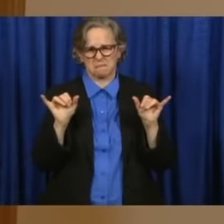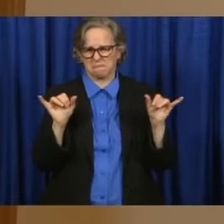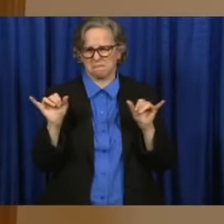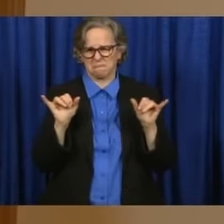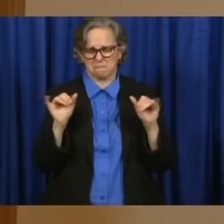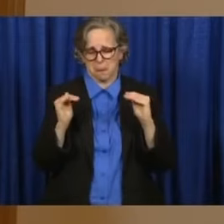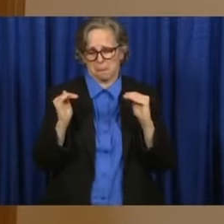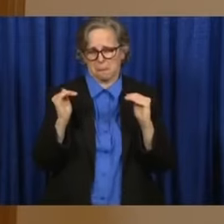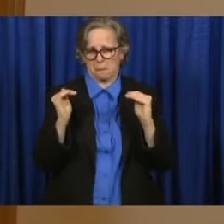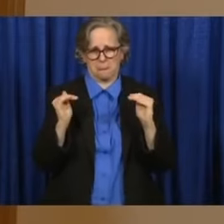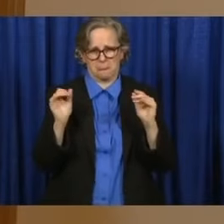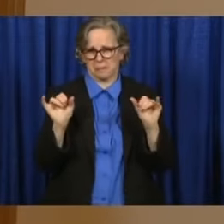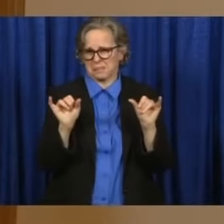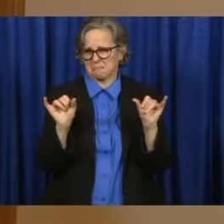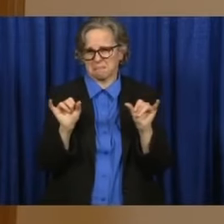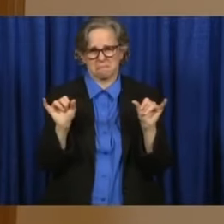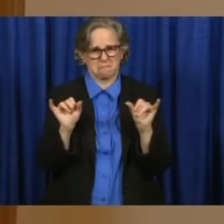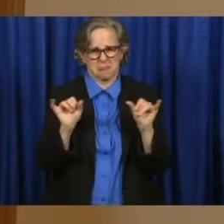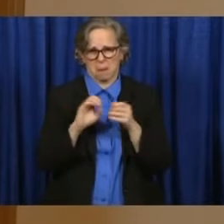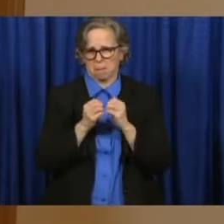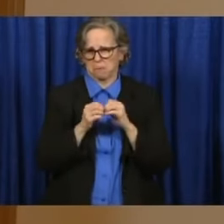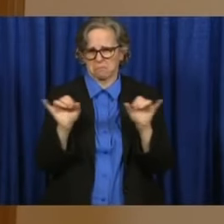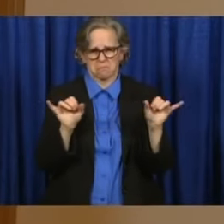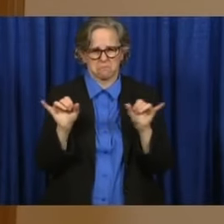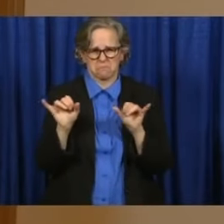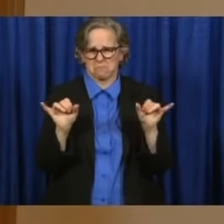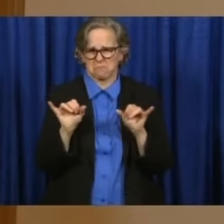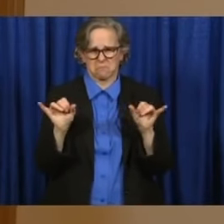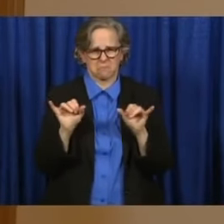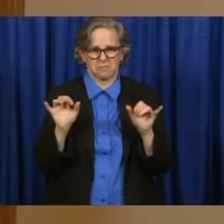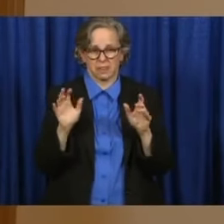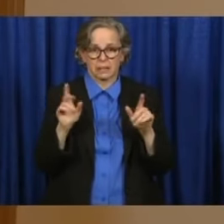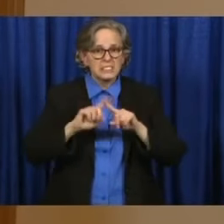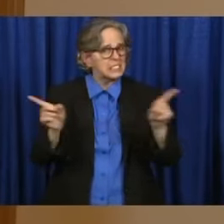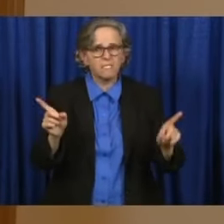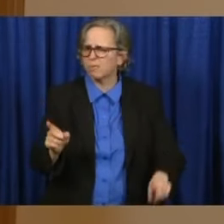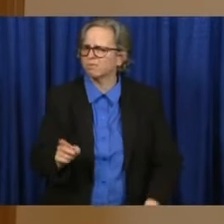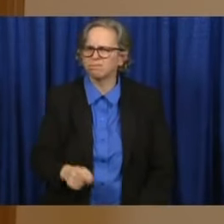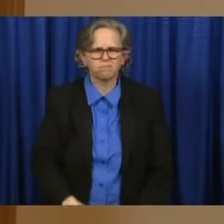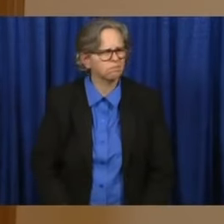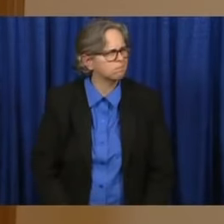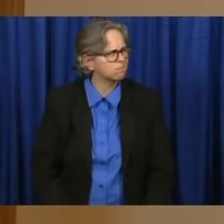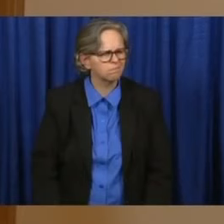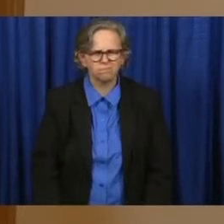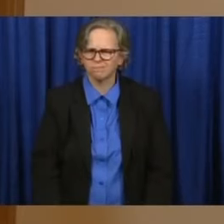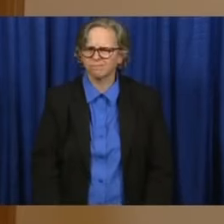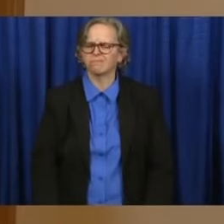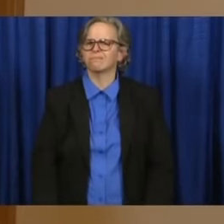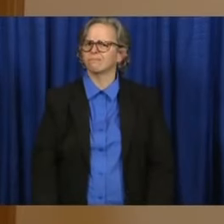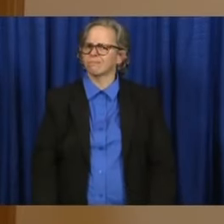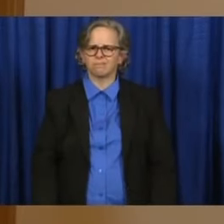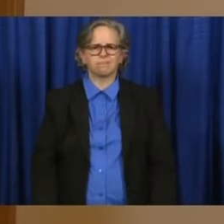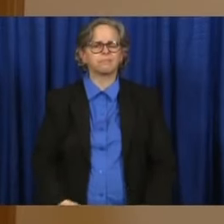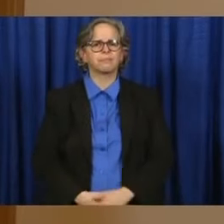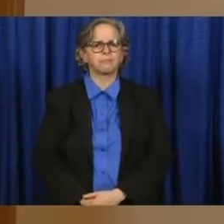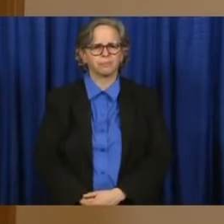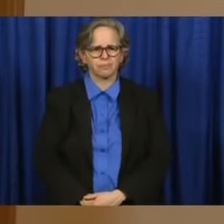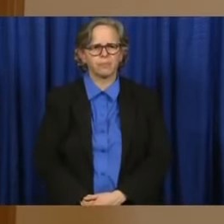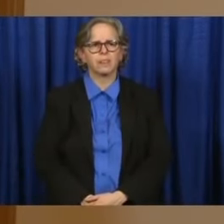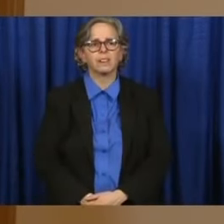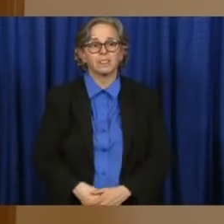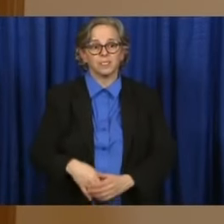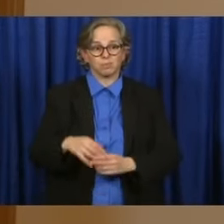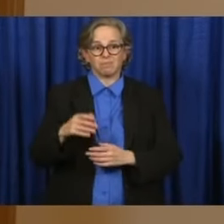data is telling us that I could really say there's a difference between women and men getting this disease. We do know,